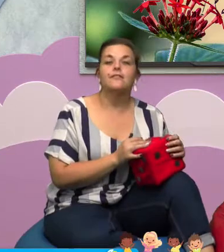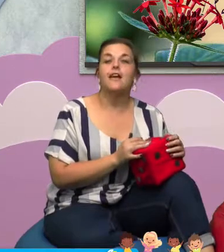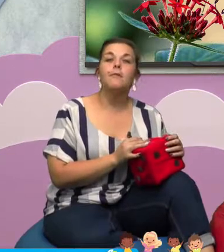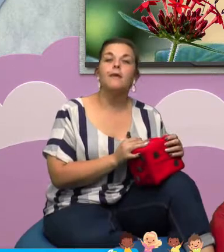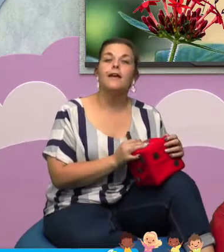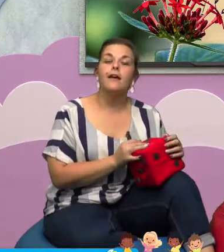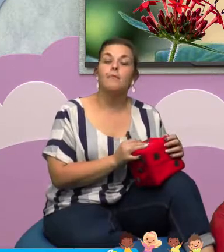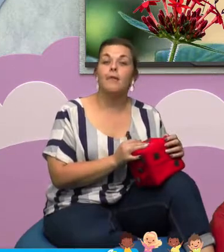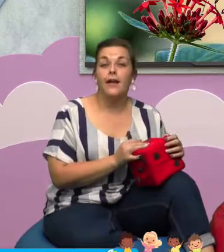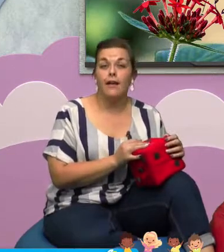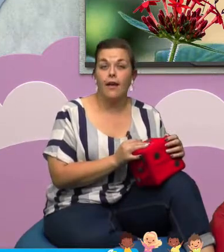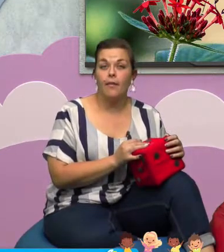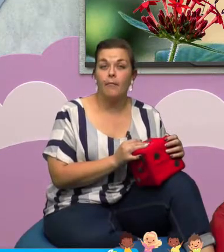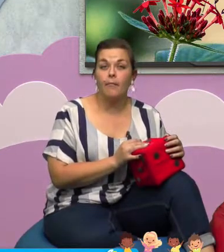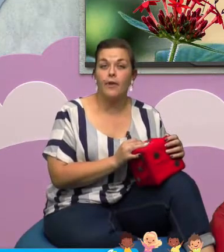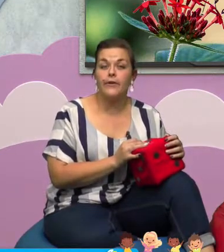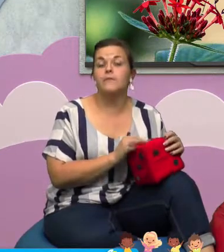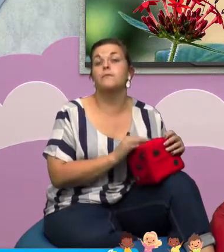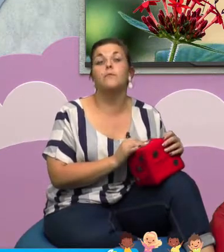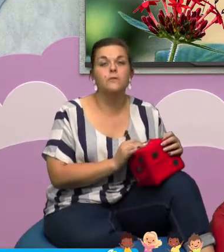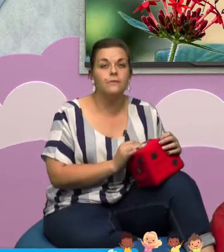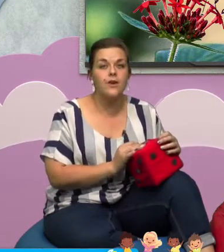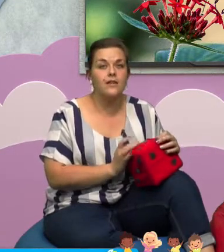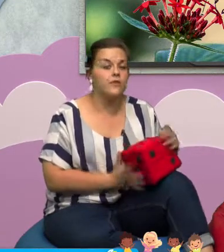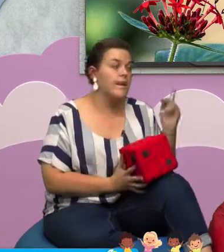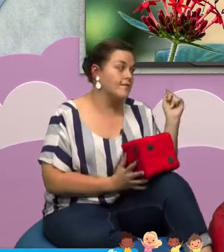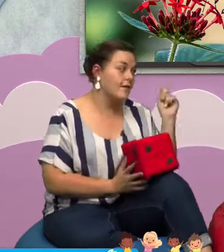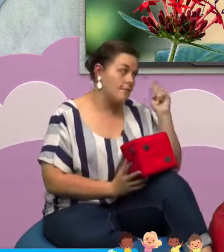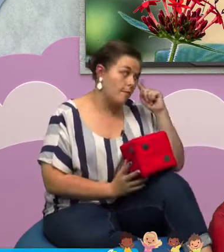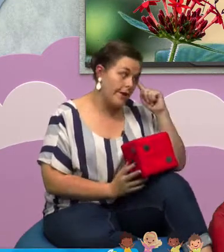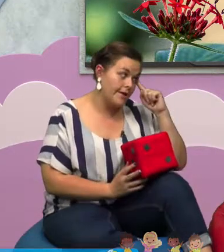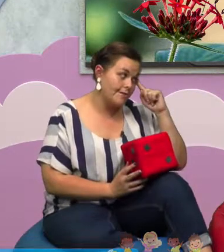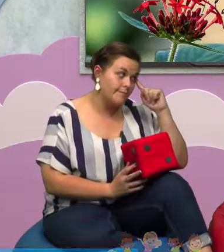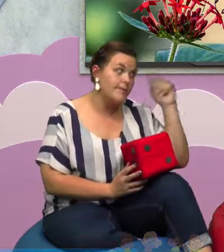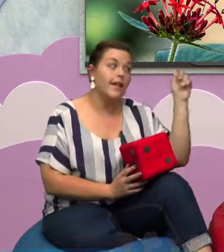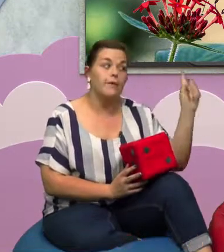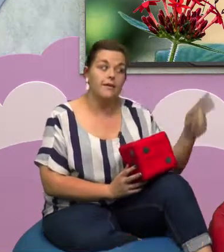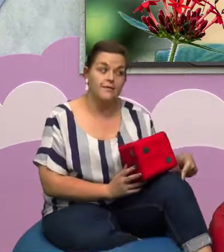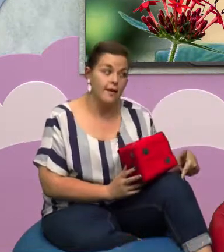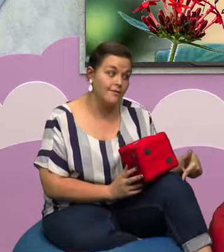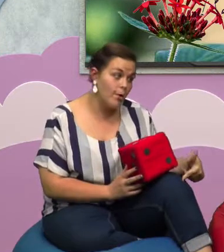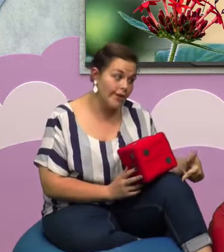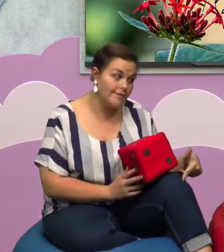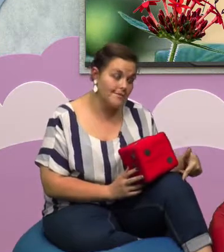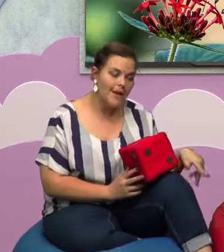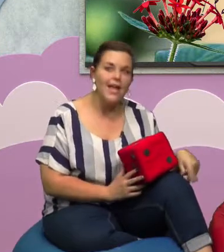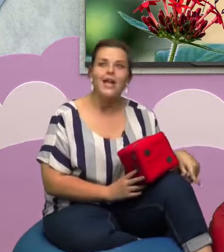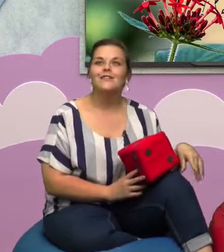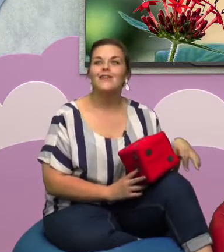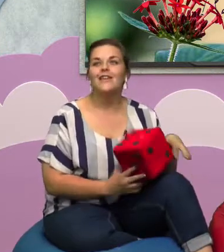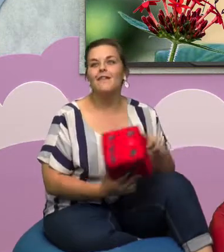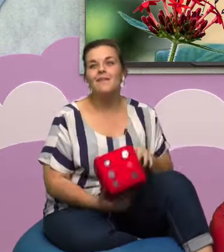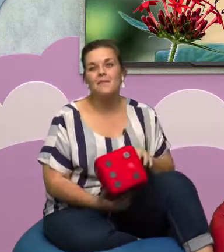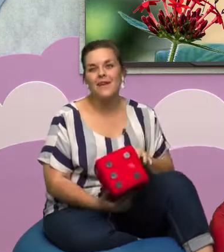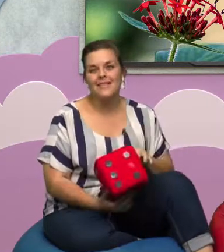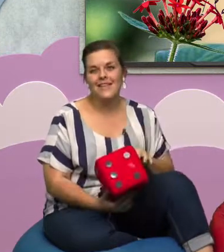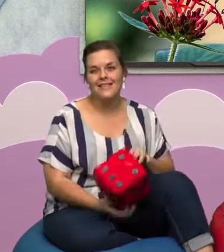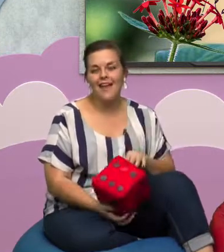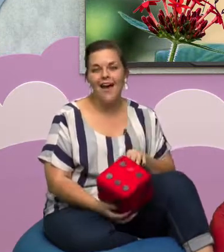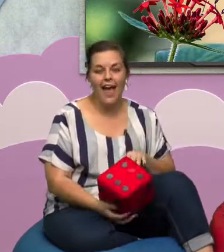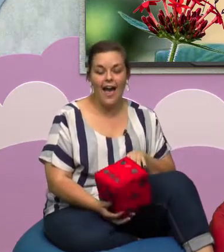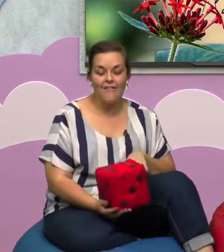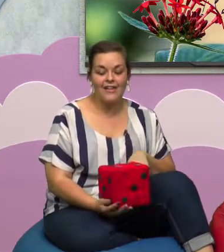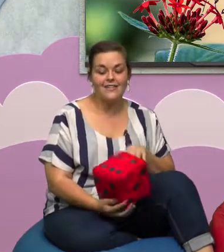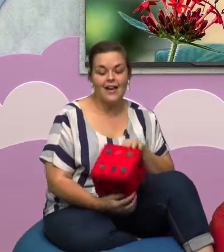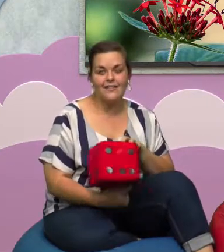So today we're playing a brain game because it's important for us to exercise our brains like we exercise our bodies. So the game that we're playing today is